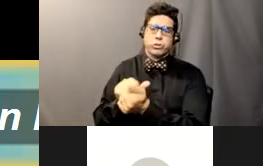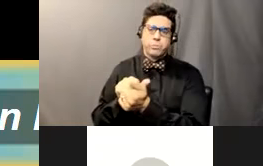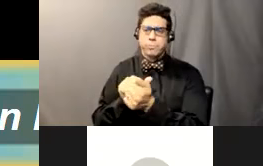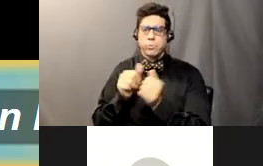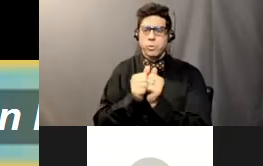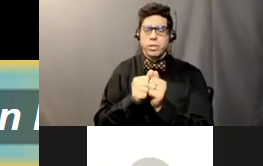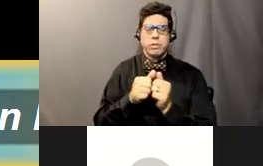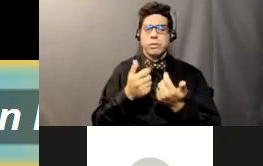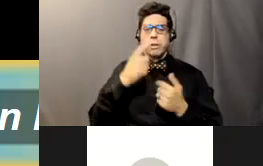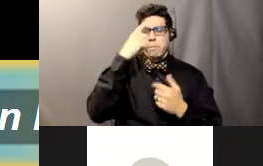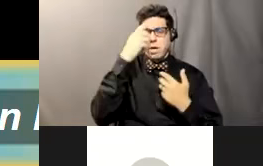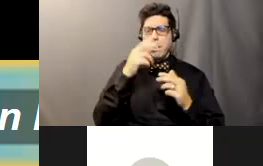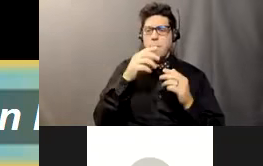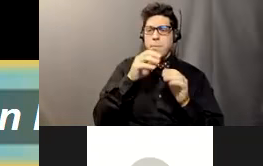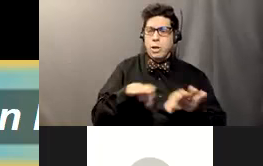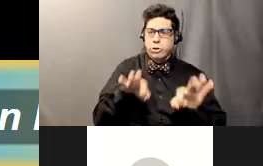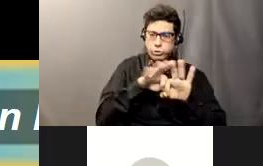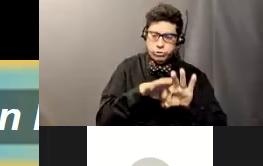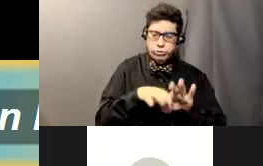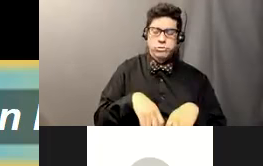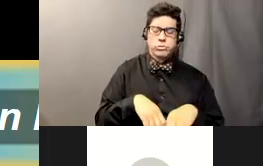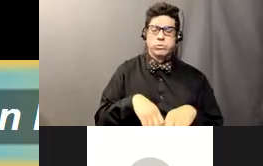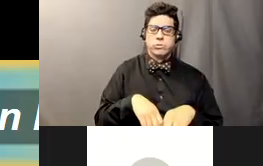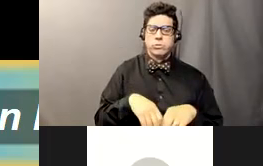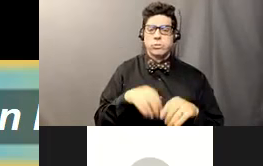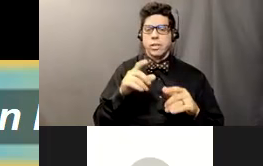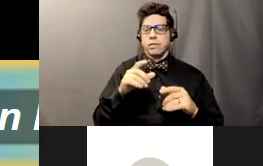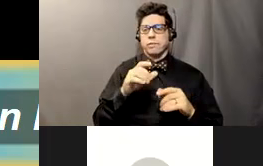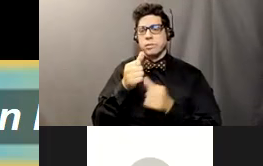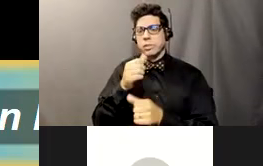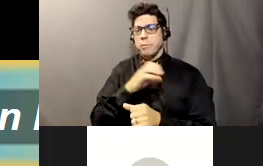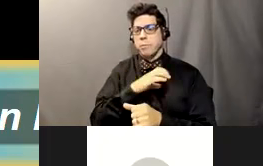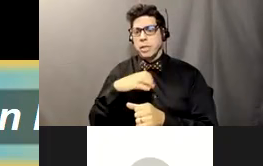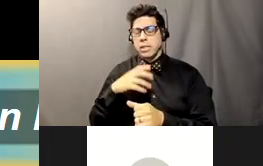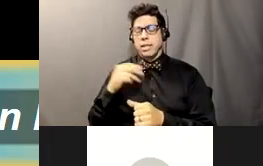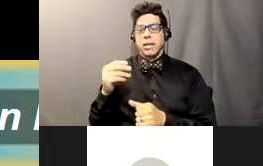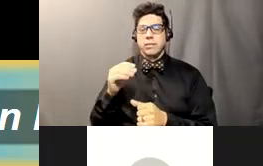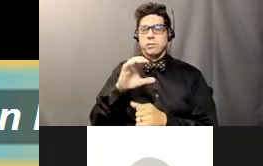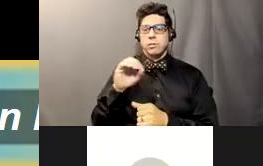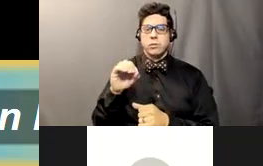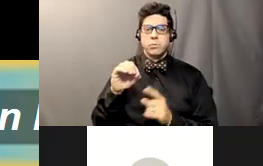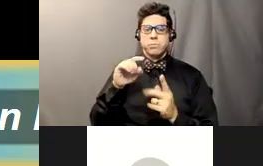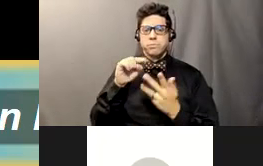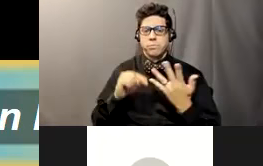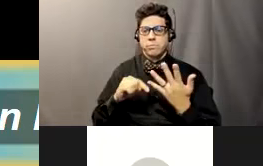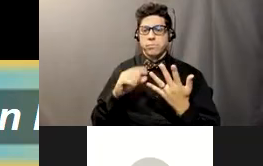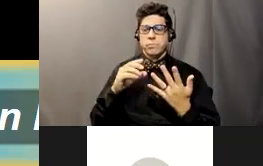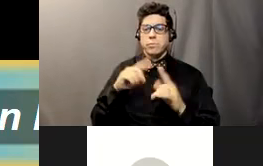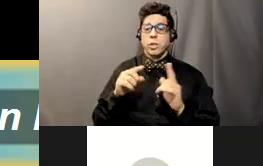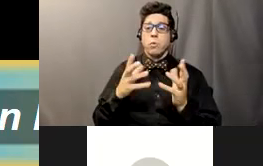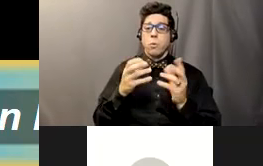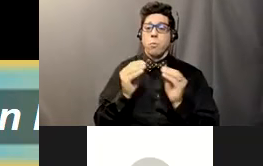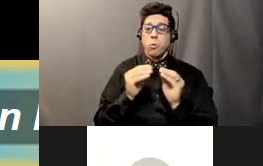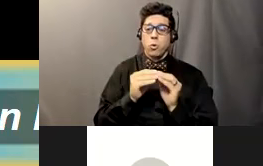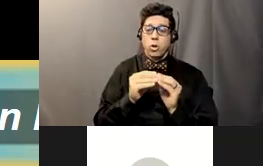Matters, the coalition subcommittees and RUHS, but as well as expanding these partners in the